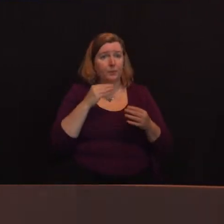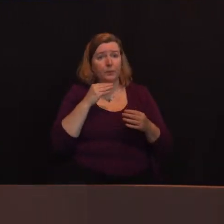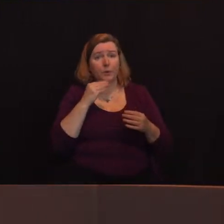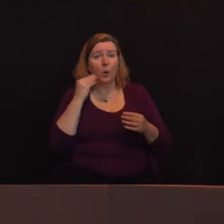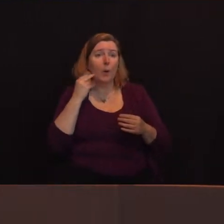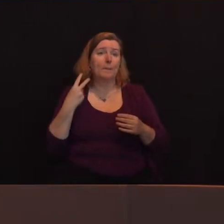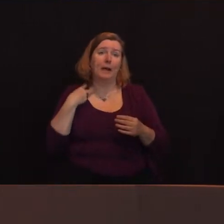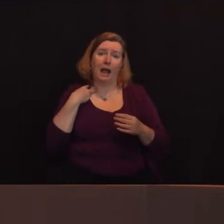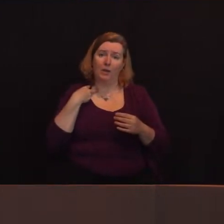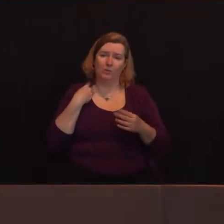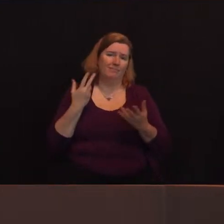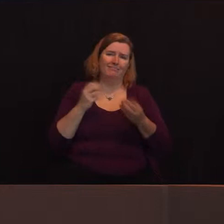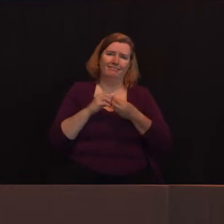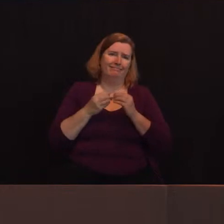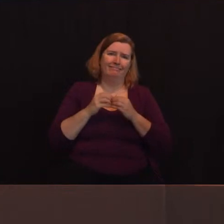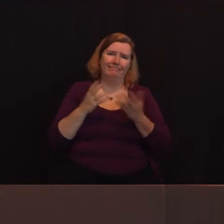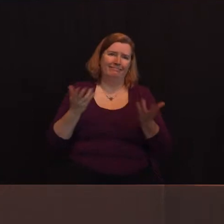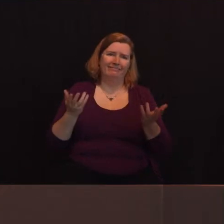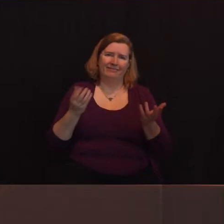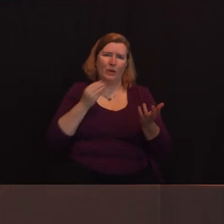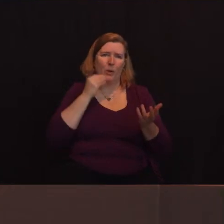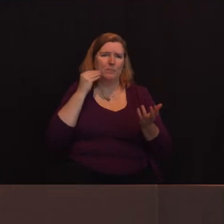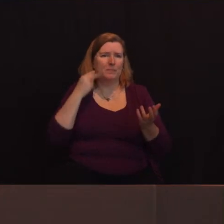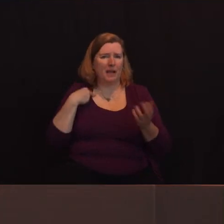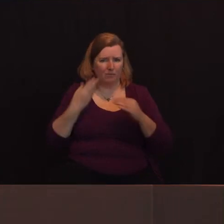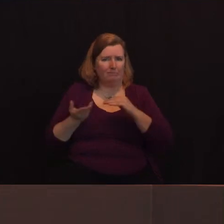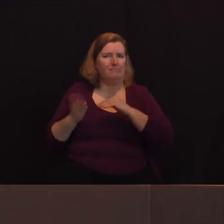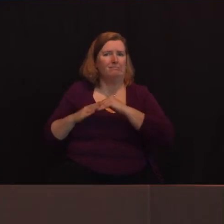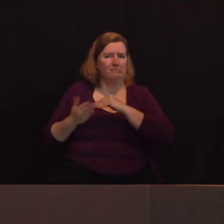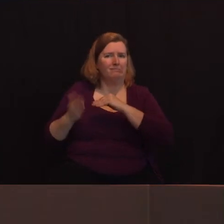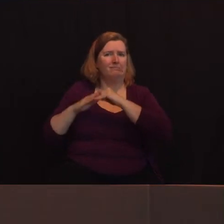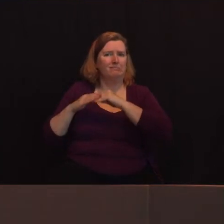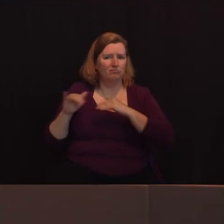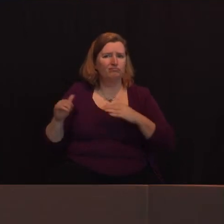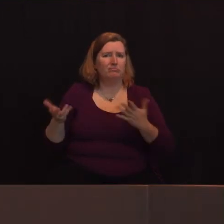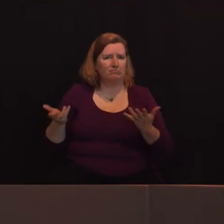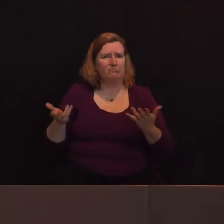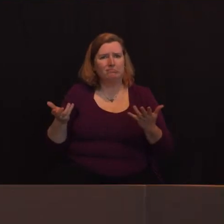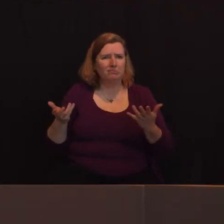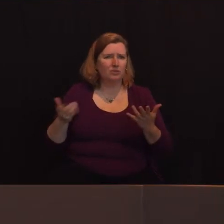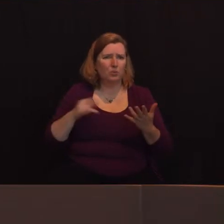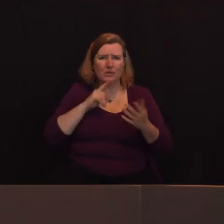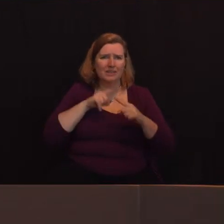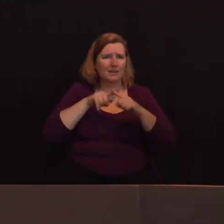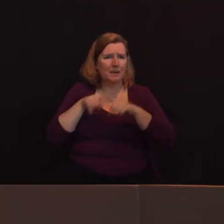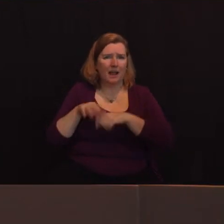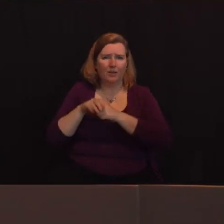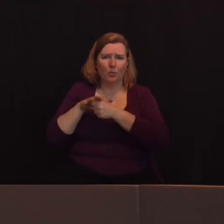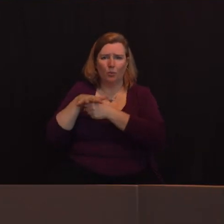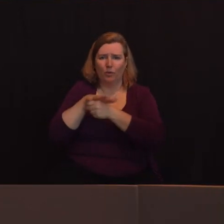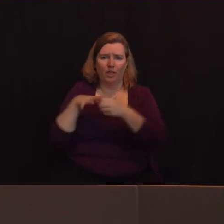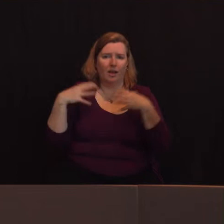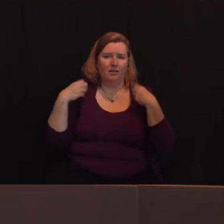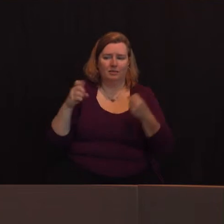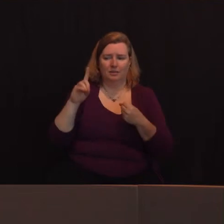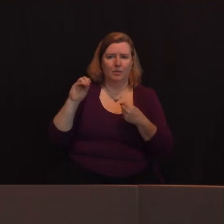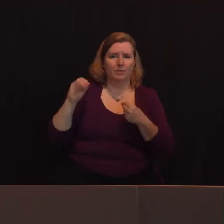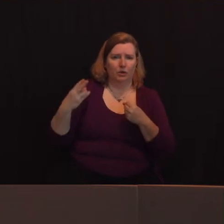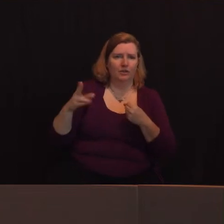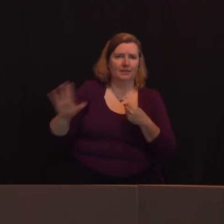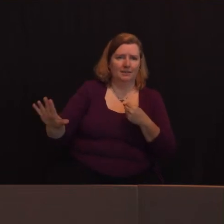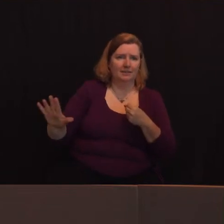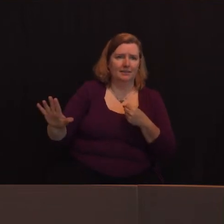they're increasing with our homebound plan through the local health departments and the VNA. And ARP has